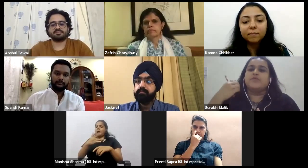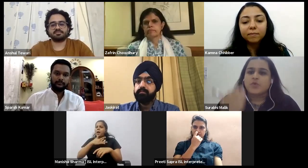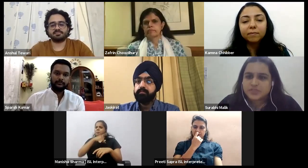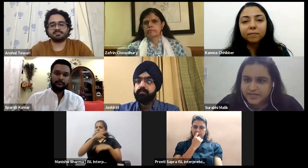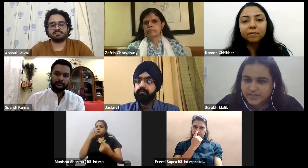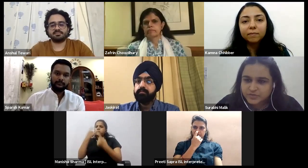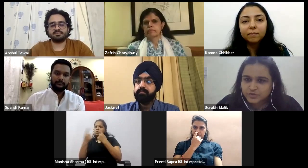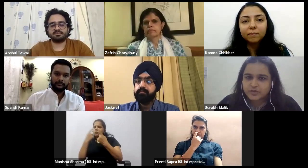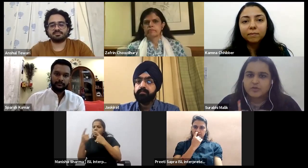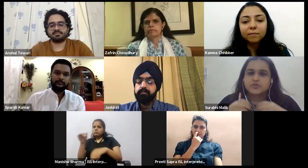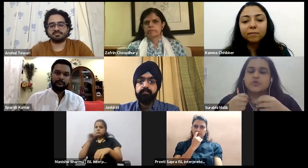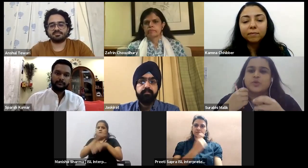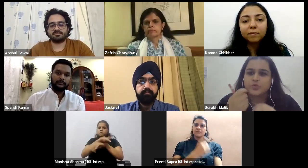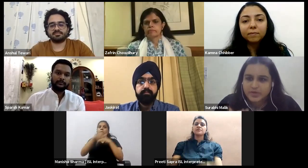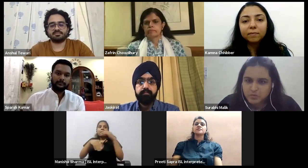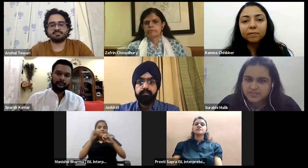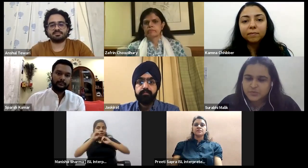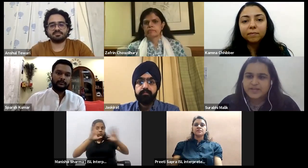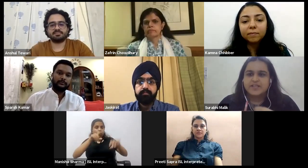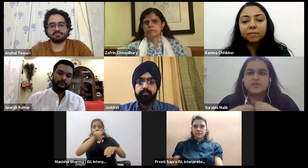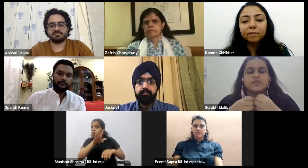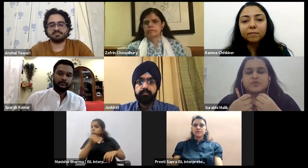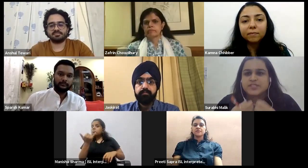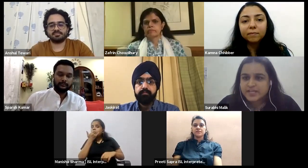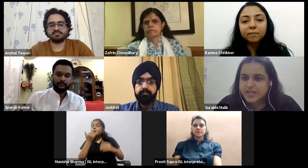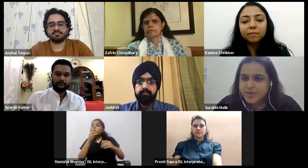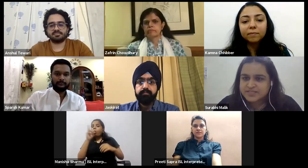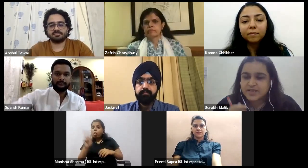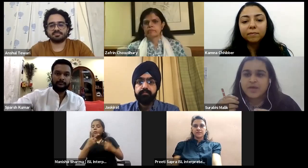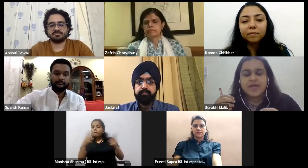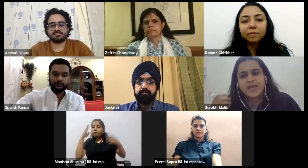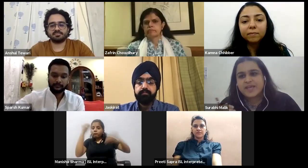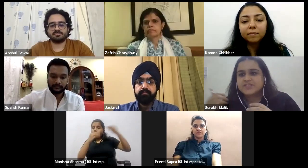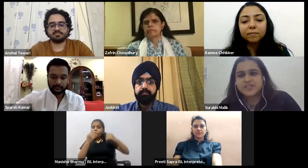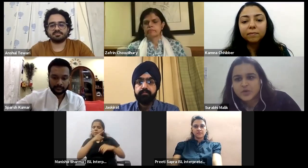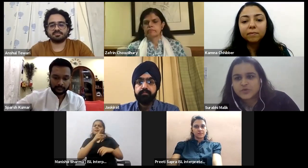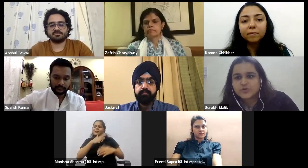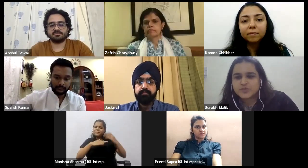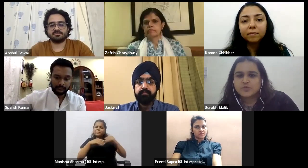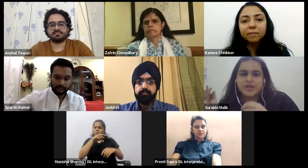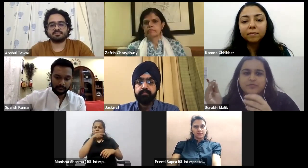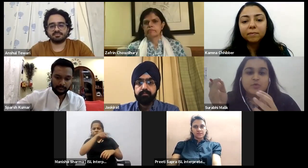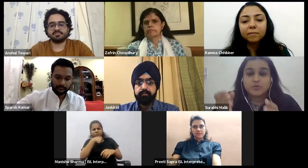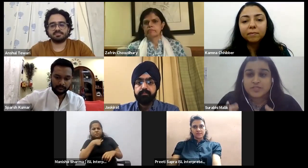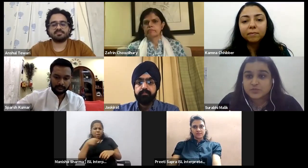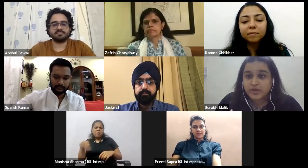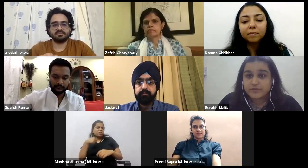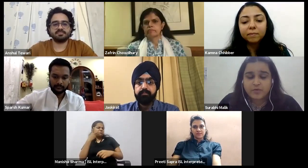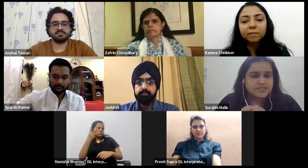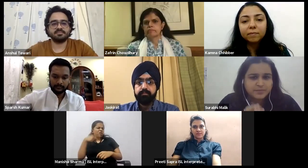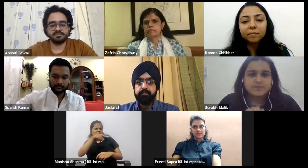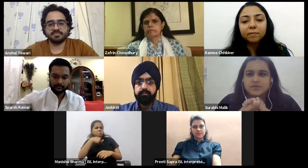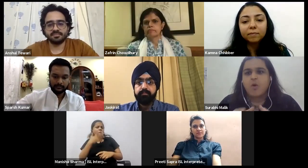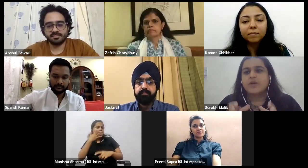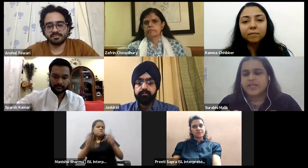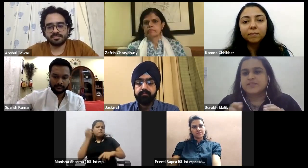checking before sending it, they're on. So you will do it once politely, you will, second time ask them, hey, I checked it on, so and so platform, look, this is what I found.